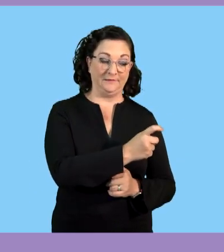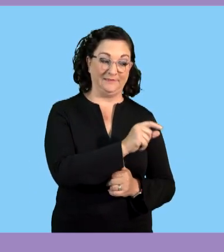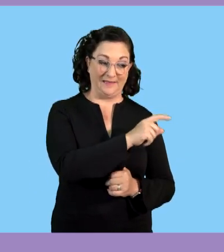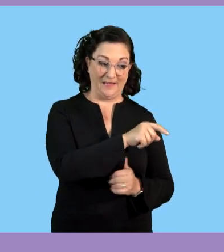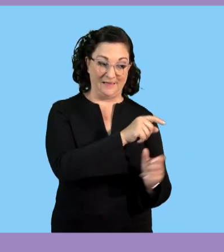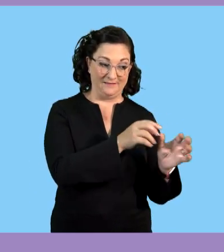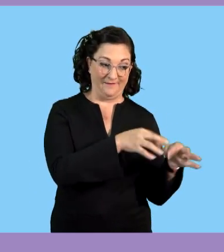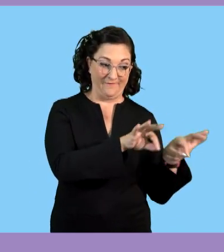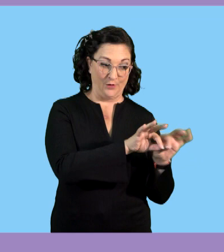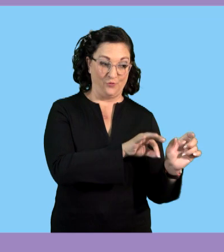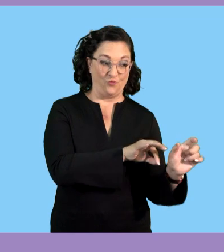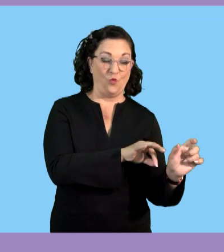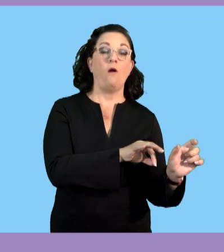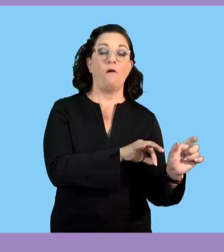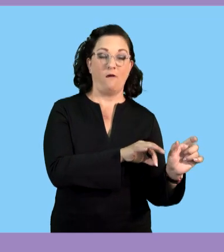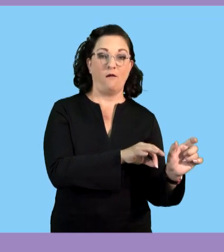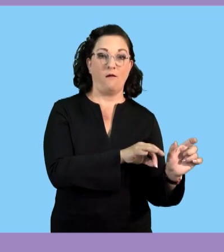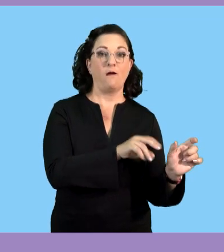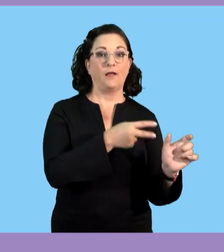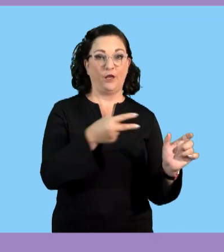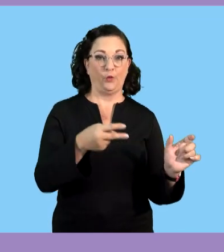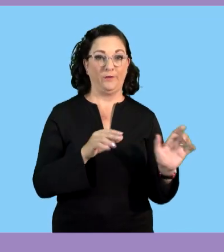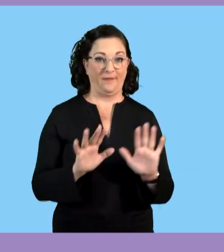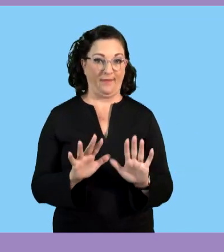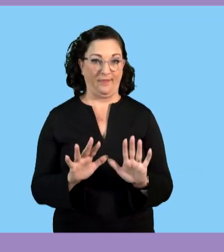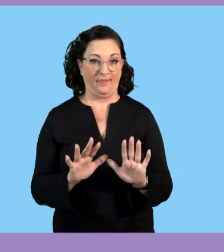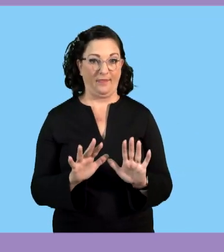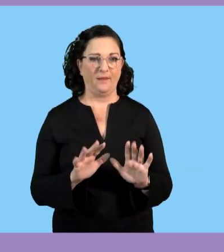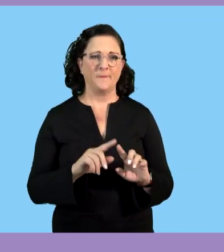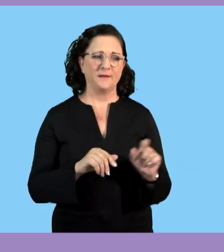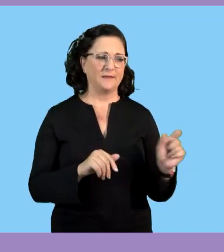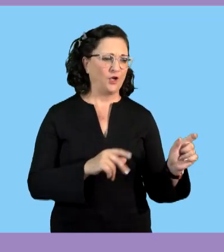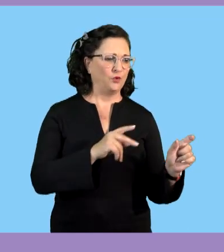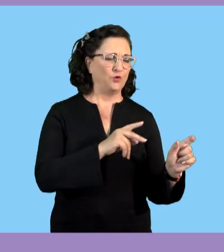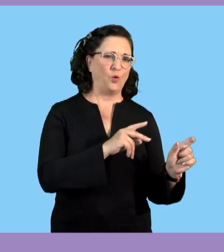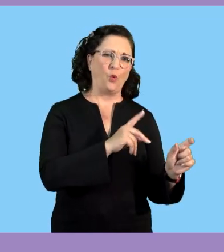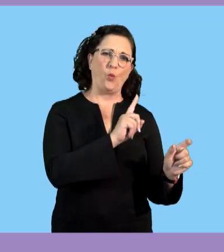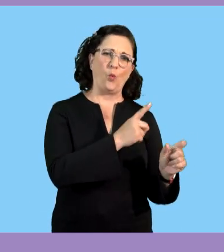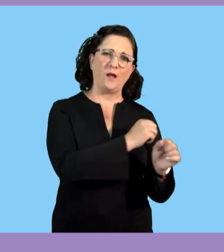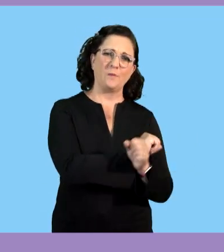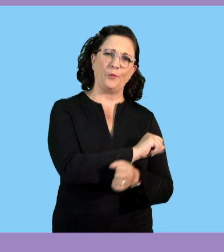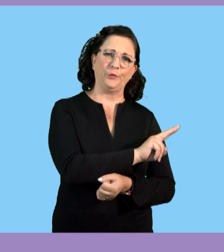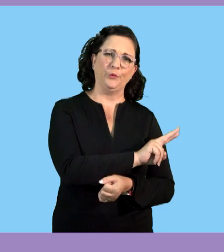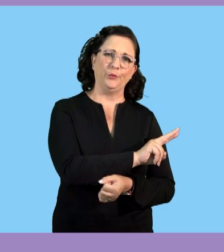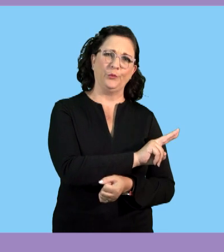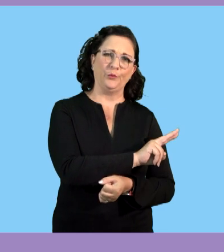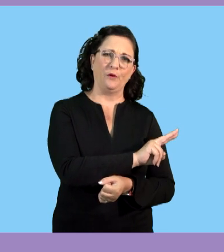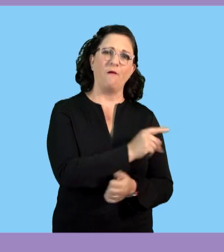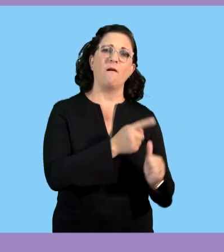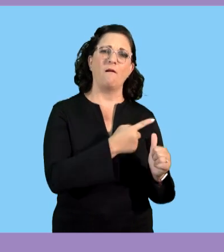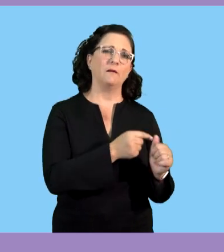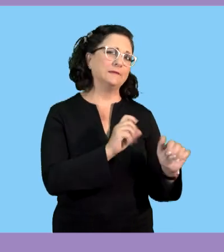equals to 10. So now we need to find out what number was multiplied by 2 for our answer to be